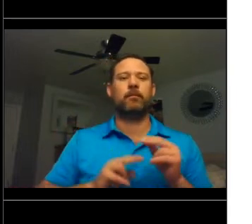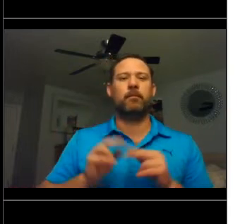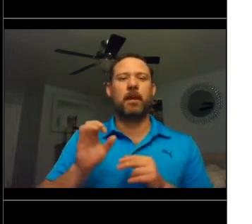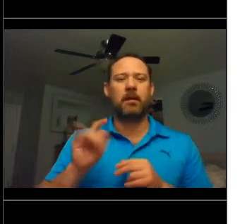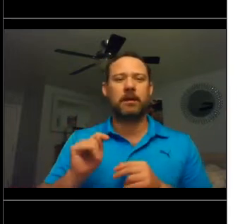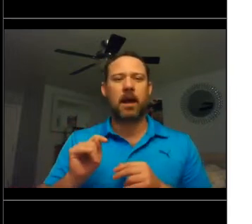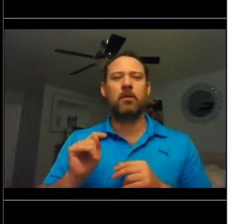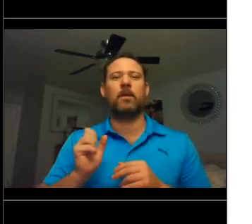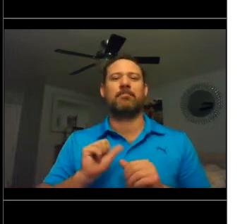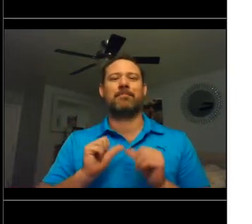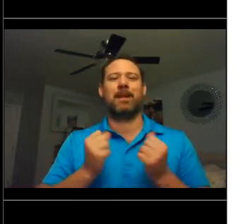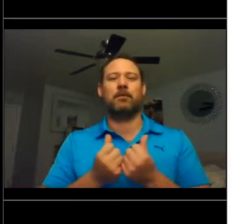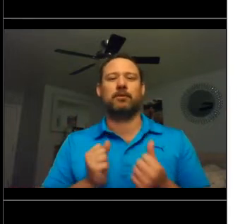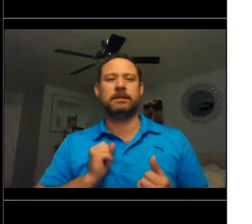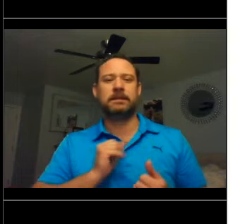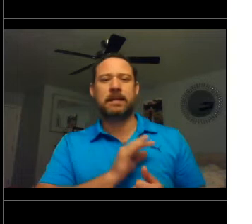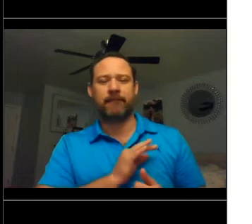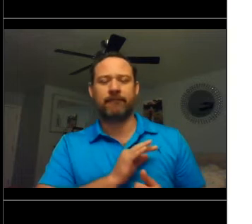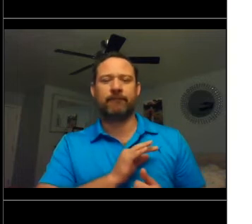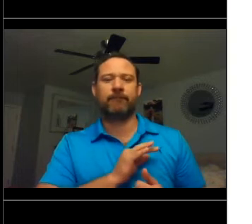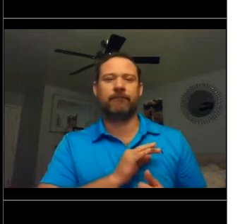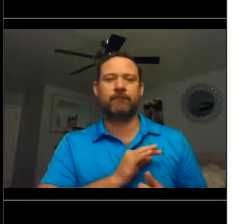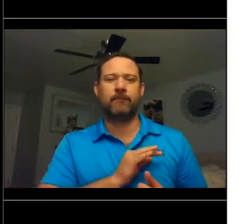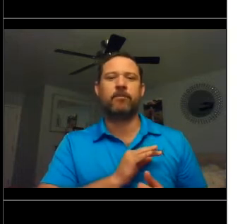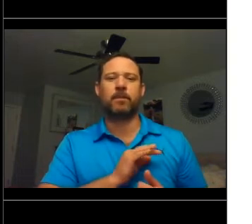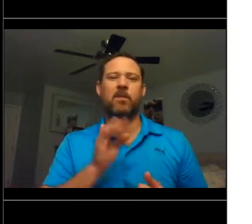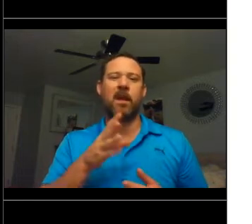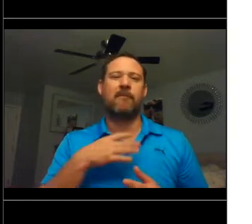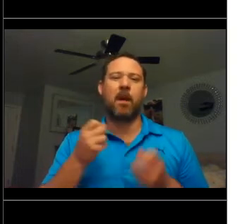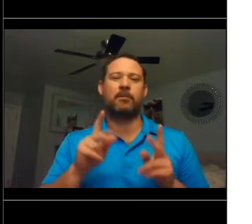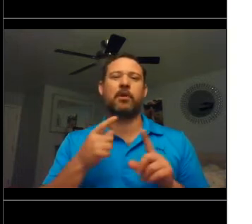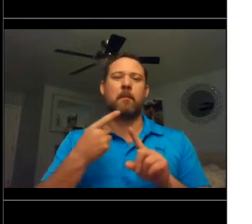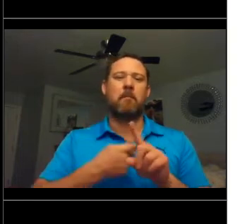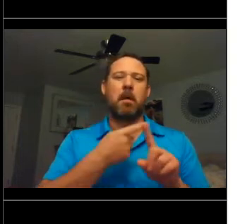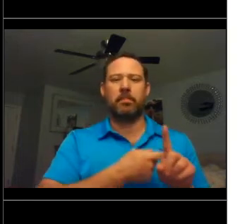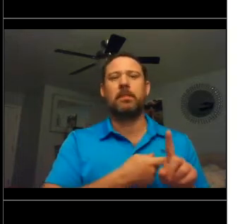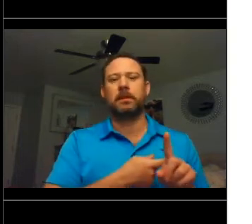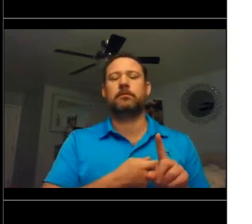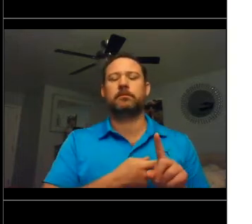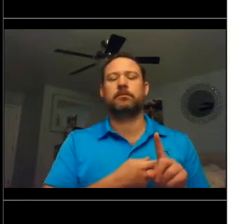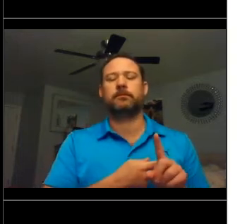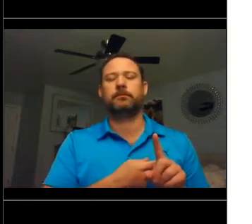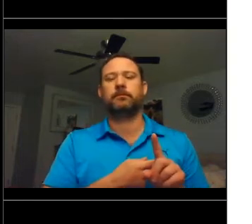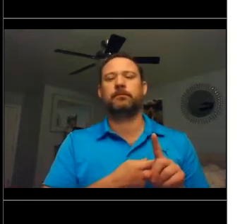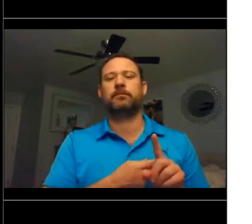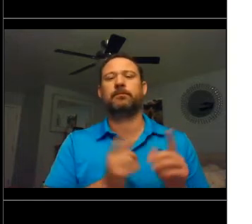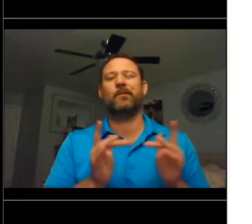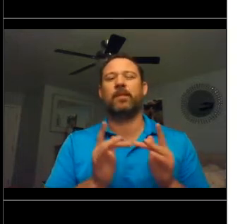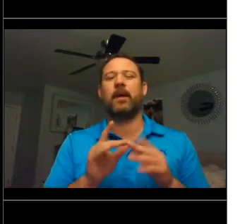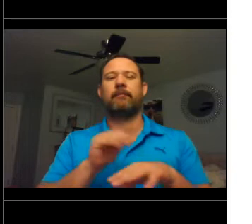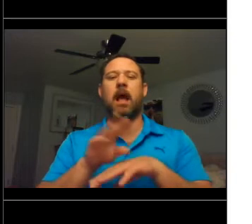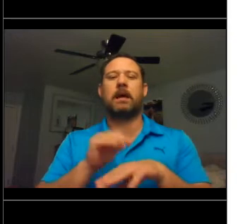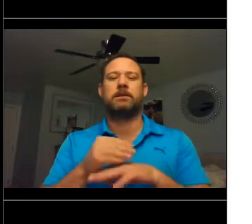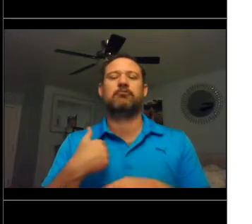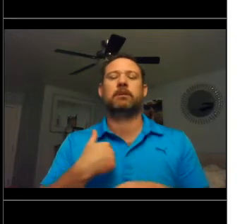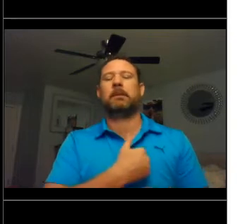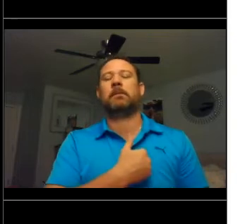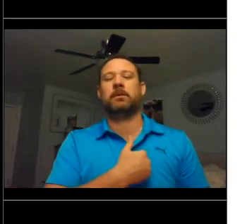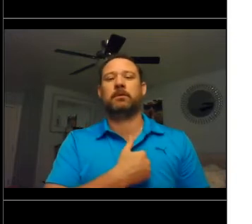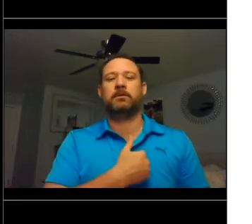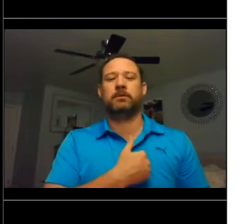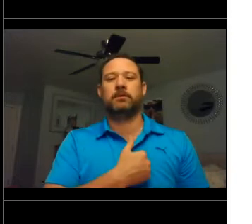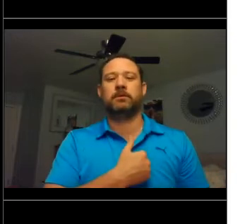agency staff. And then we'll have an opportunity on a monthly basis to touch in with community advisory members and see if this like